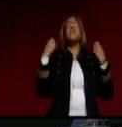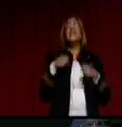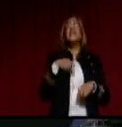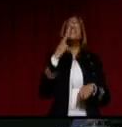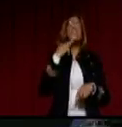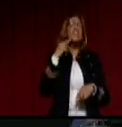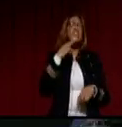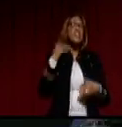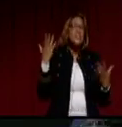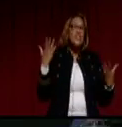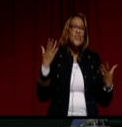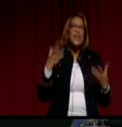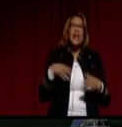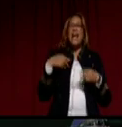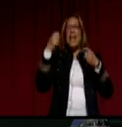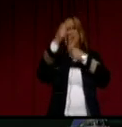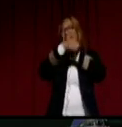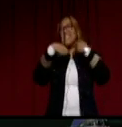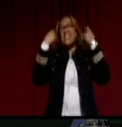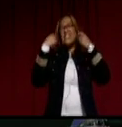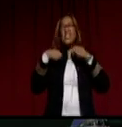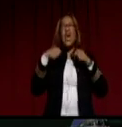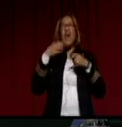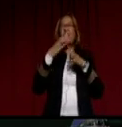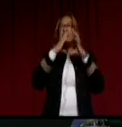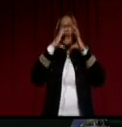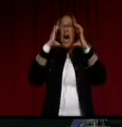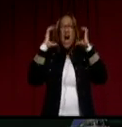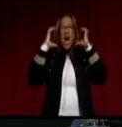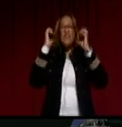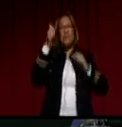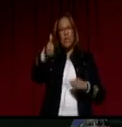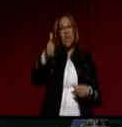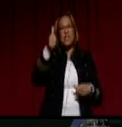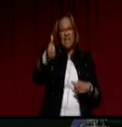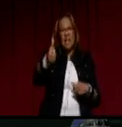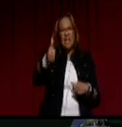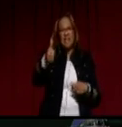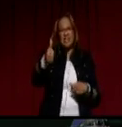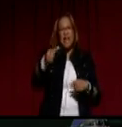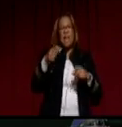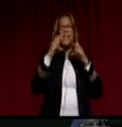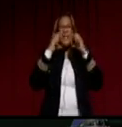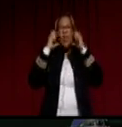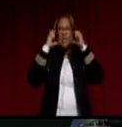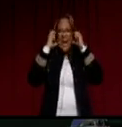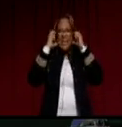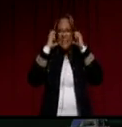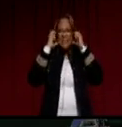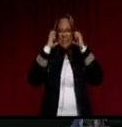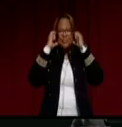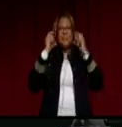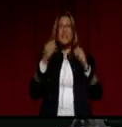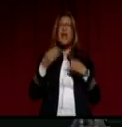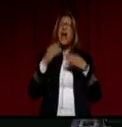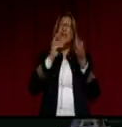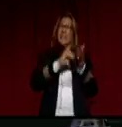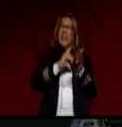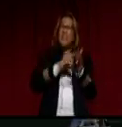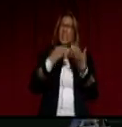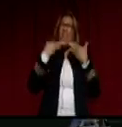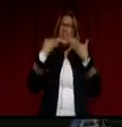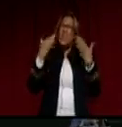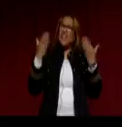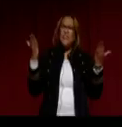cute. It's a scarf to really cover yourself up and to put it on tight. Dr. Arnold, thanks so much for being here.